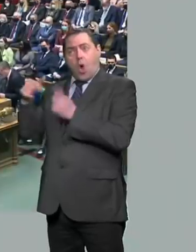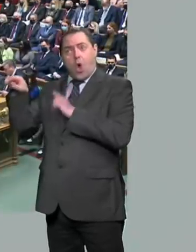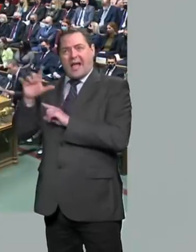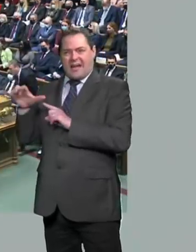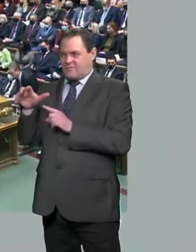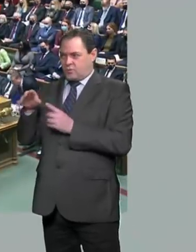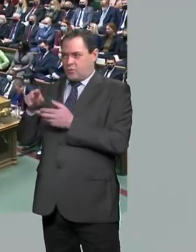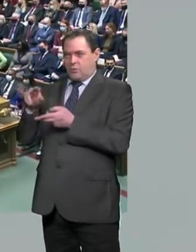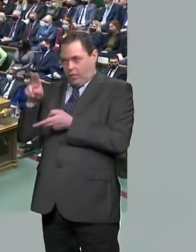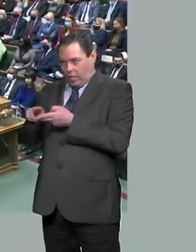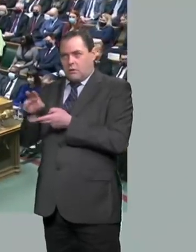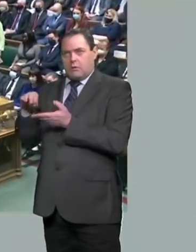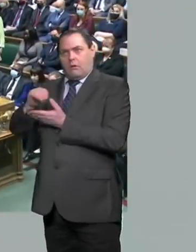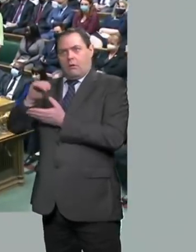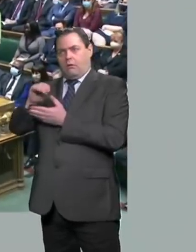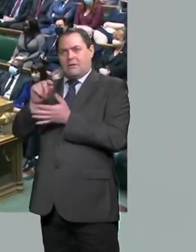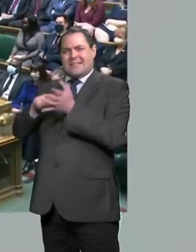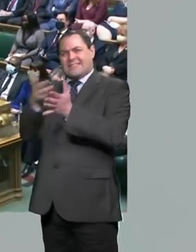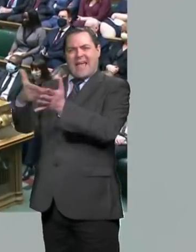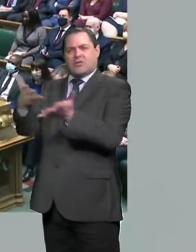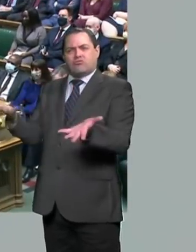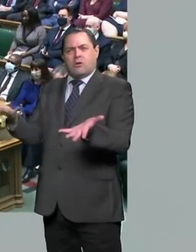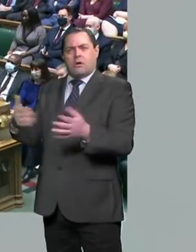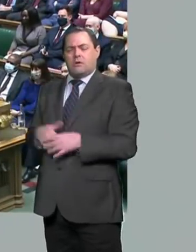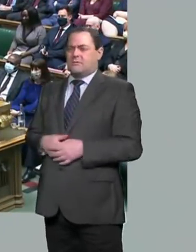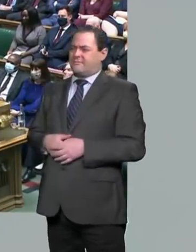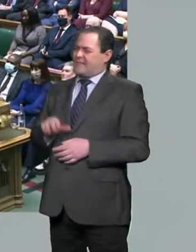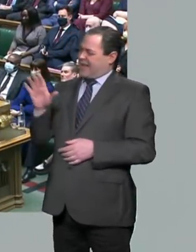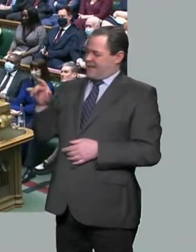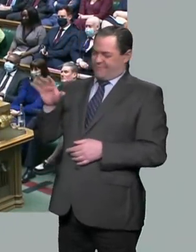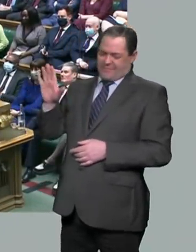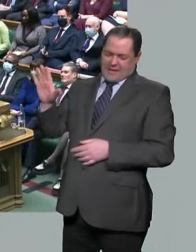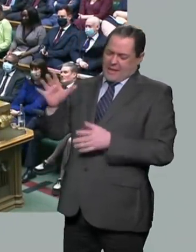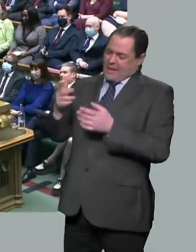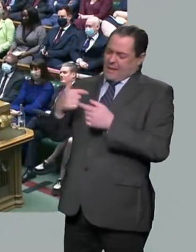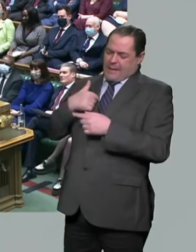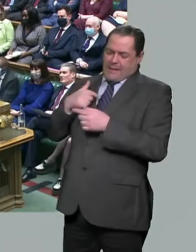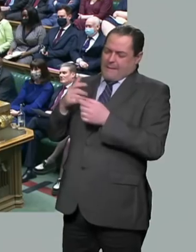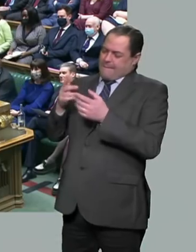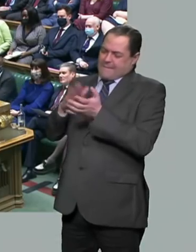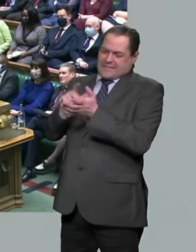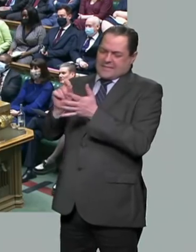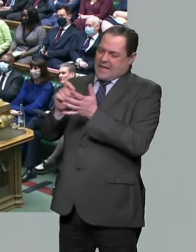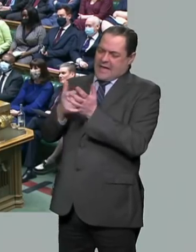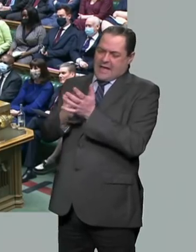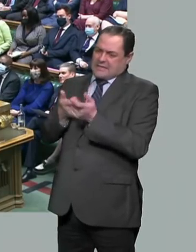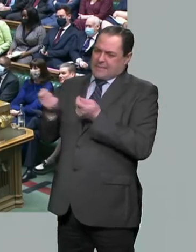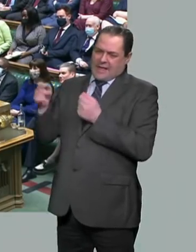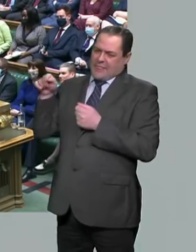Prime Minister. Mr. Speaker, let's just get to the heart of what this is all about. this is all